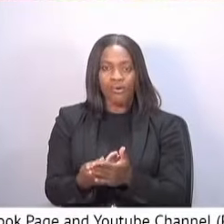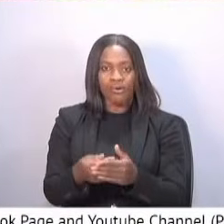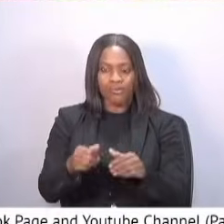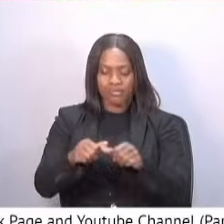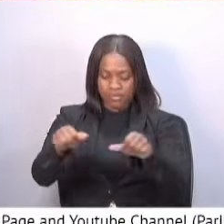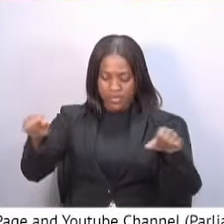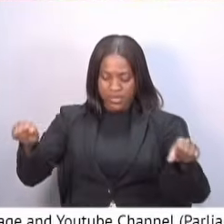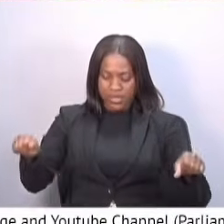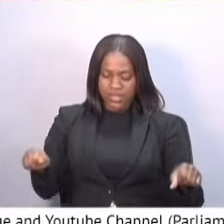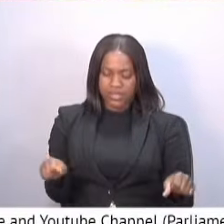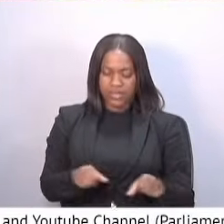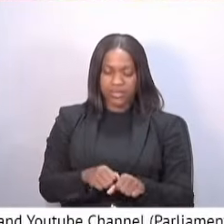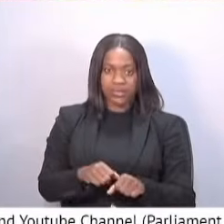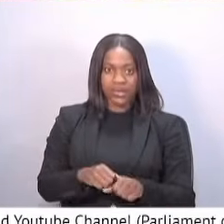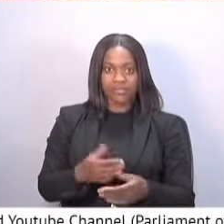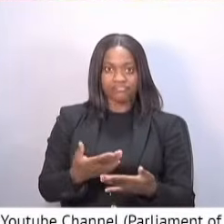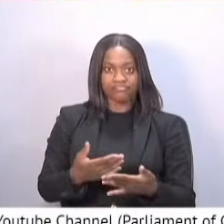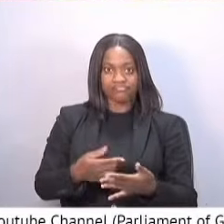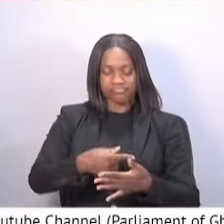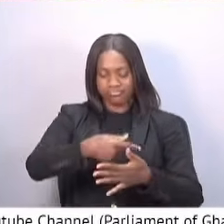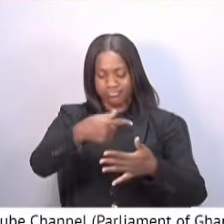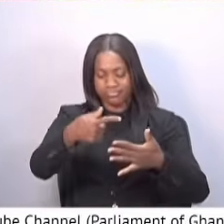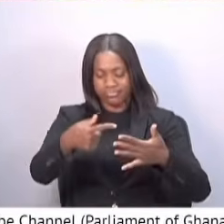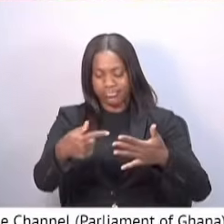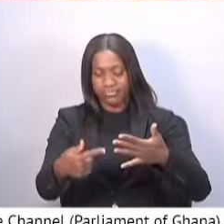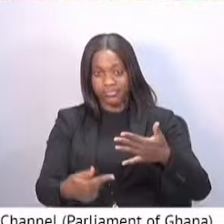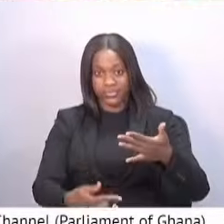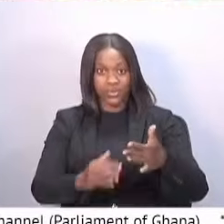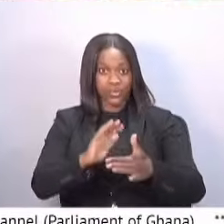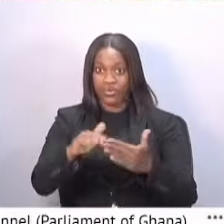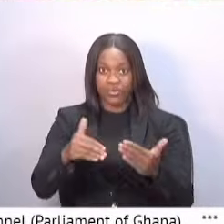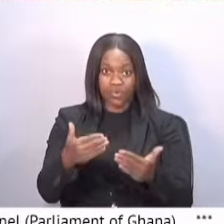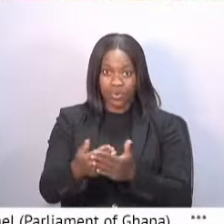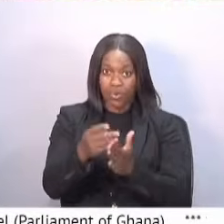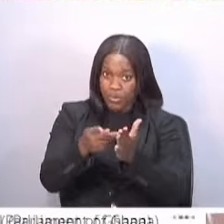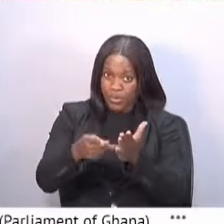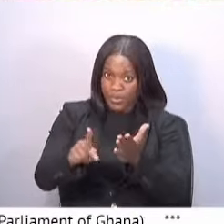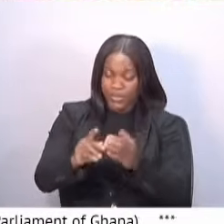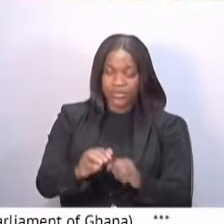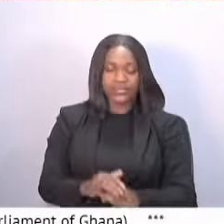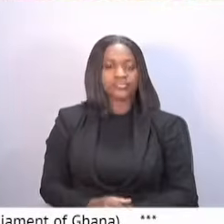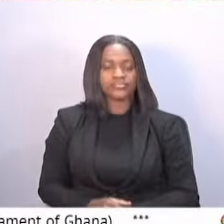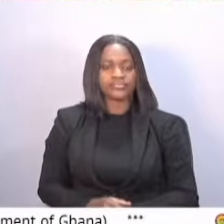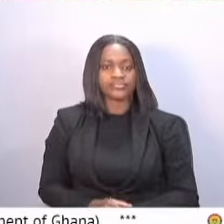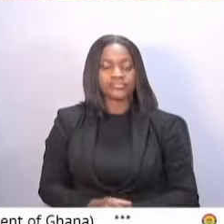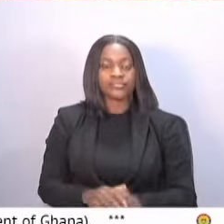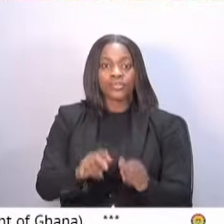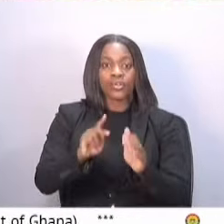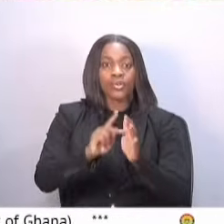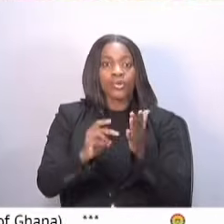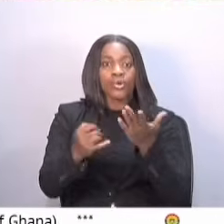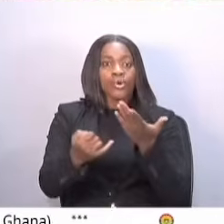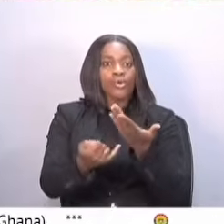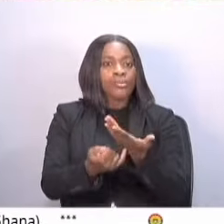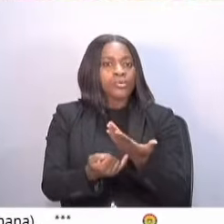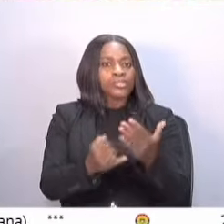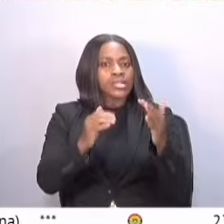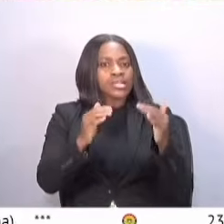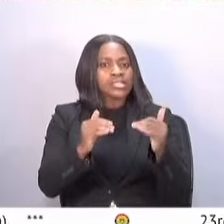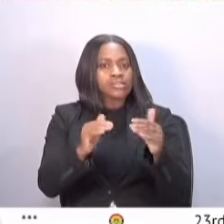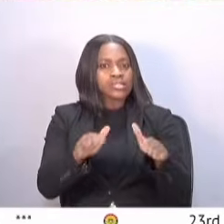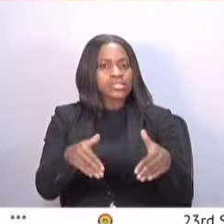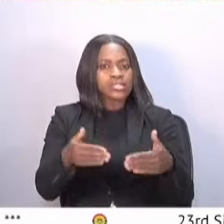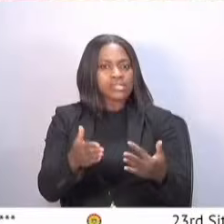to energy, water treatment, and so forth and so on. The projects are expected to provide access to